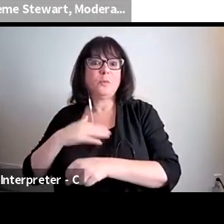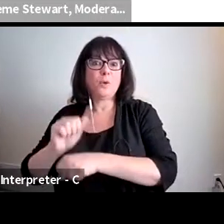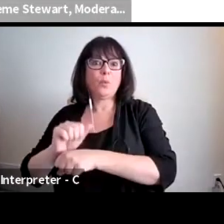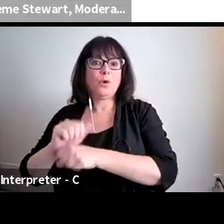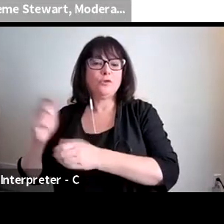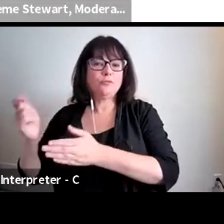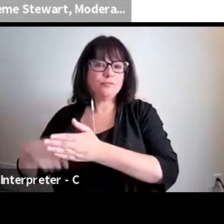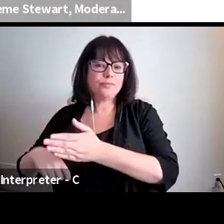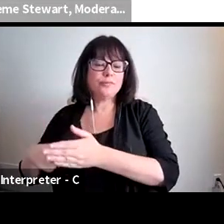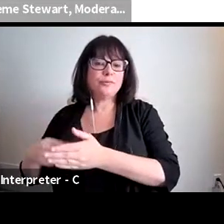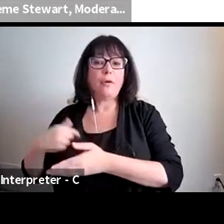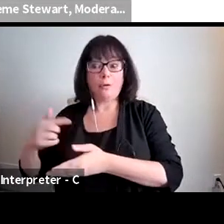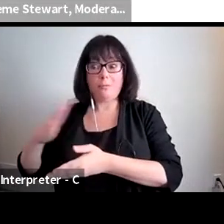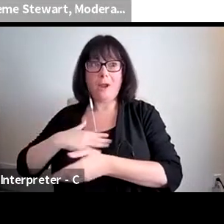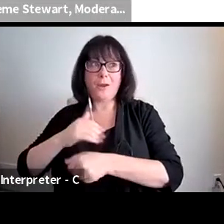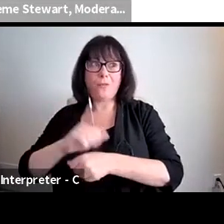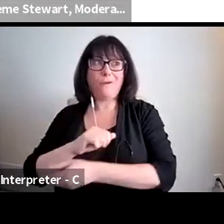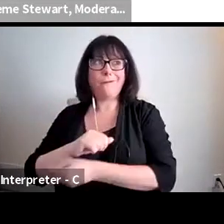as well to be careful.